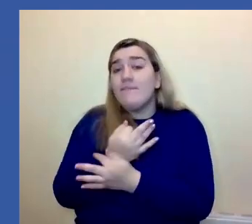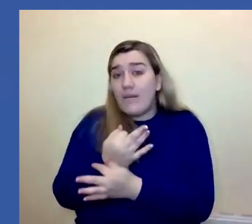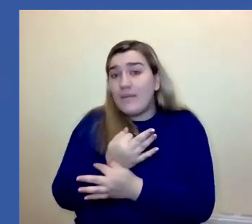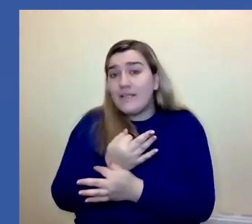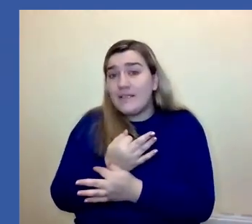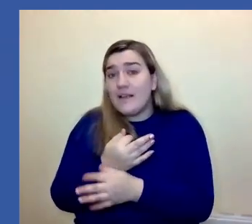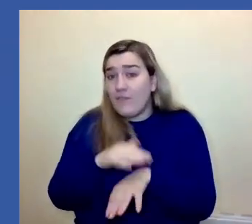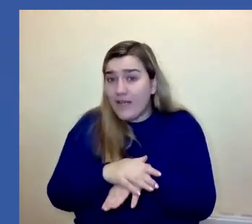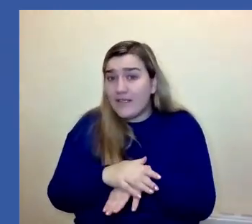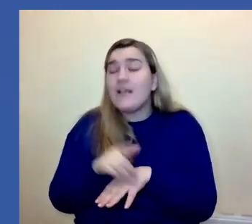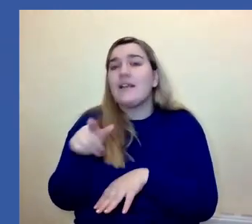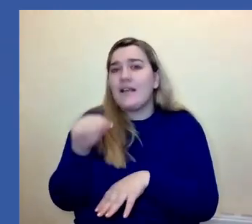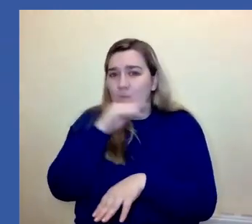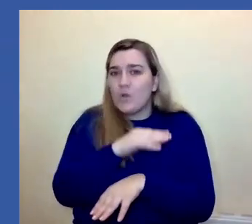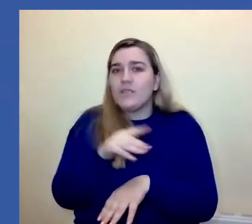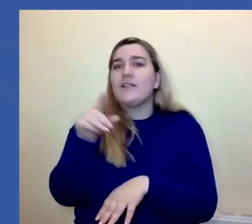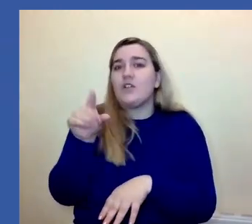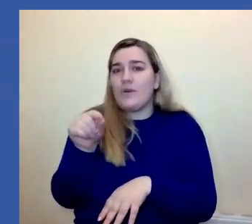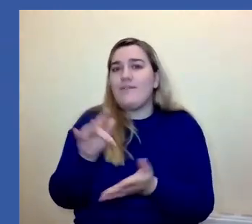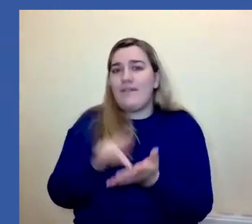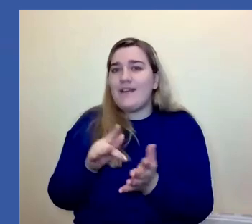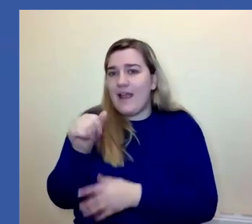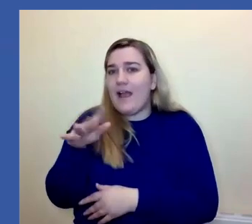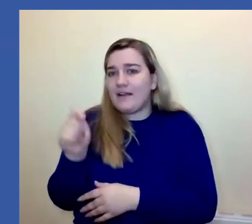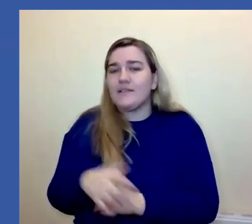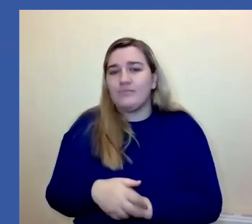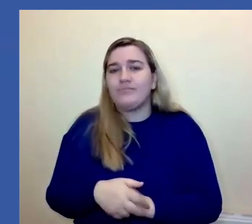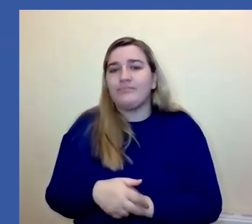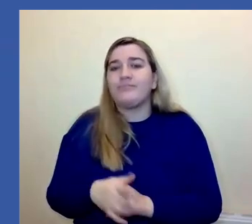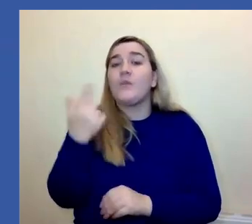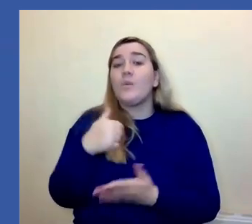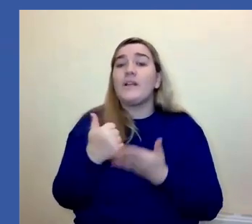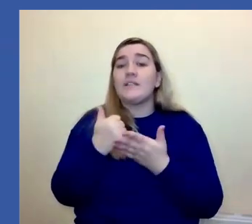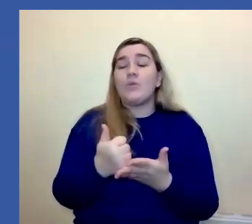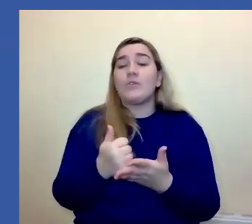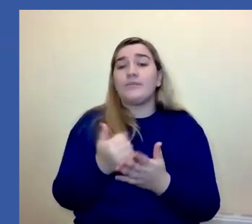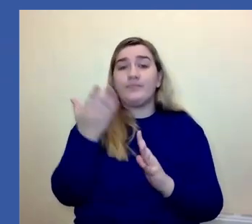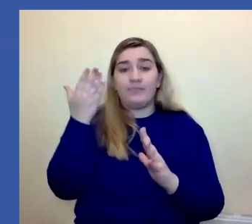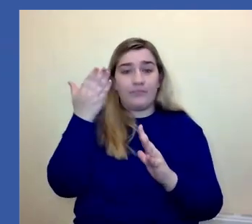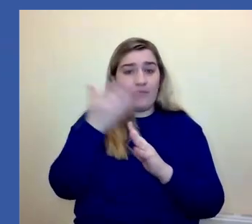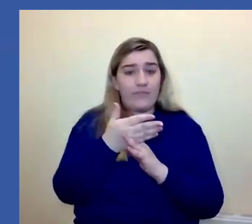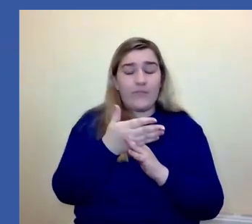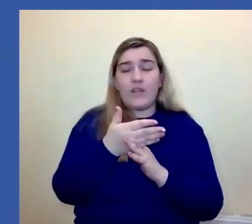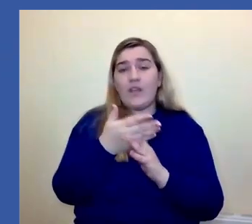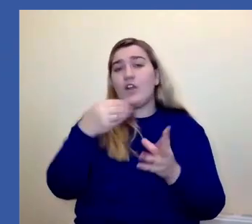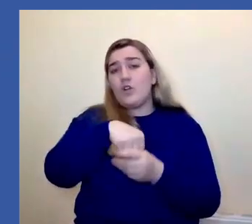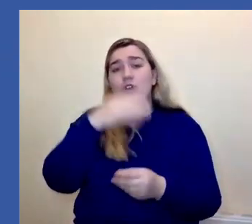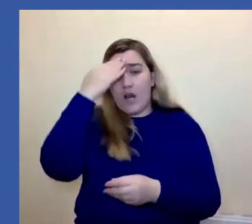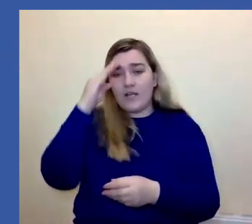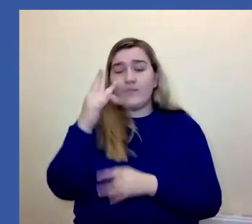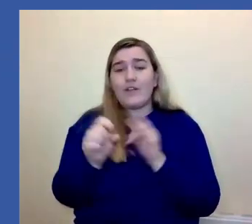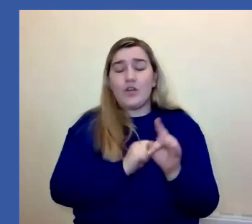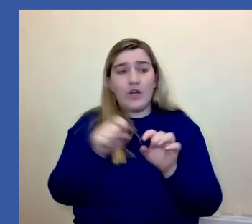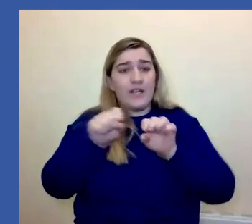do matter in the 2015 Act. We will support Inclusion Ireland to get this training resource out to as many